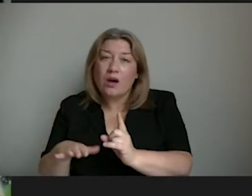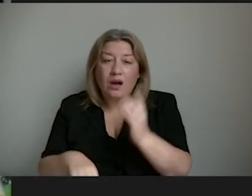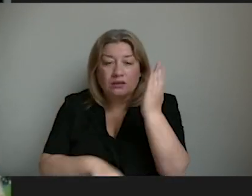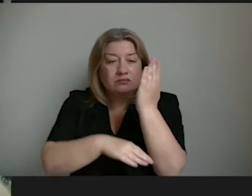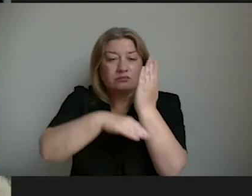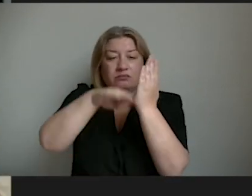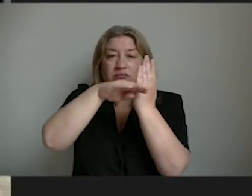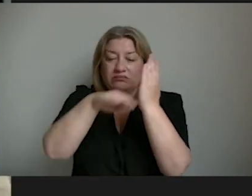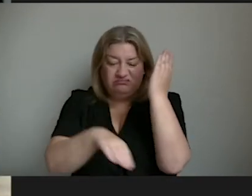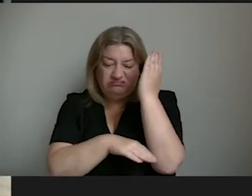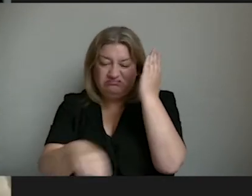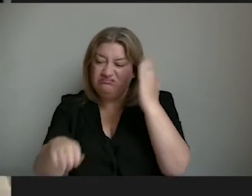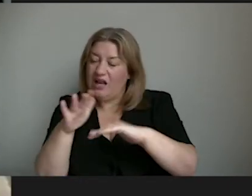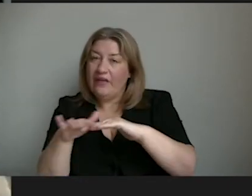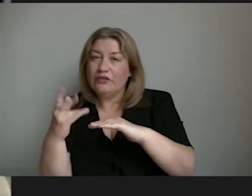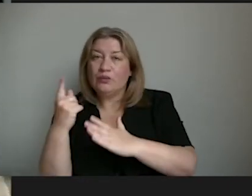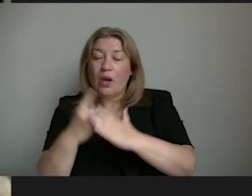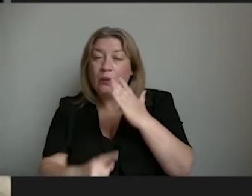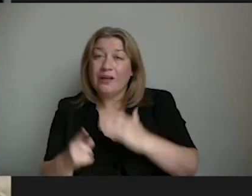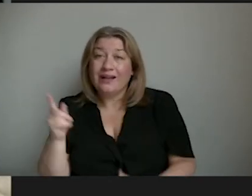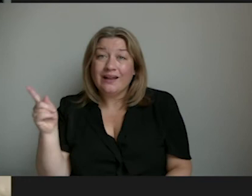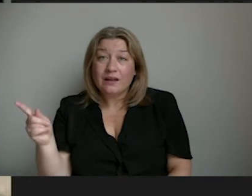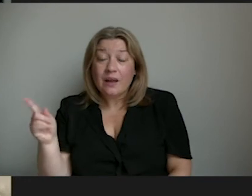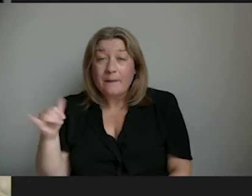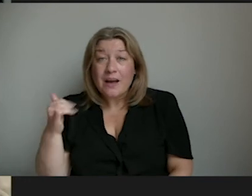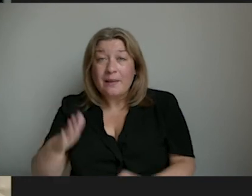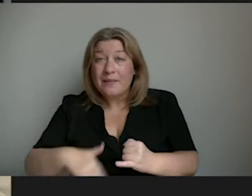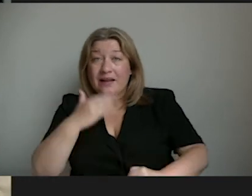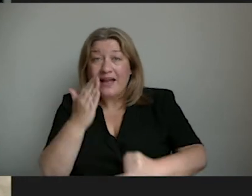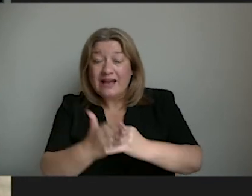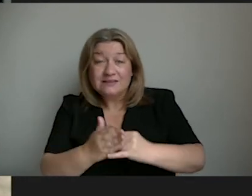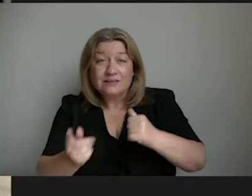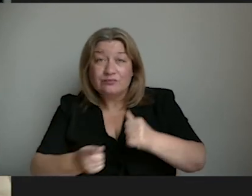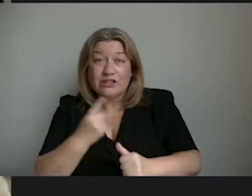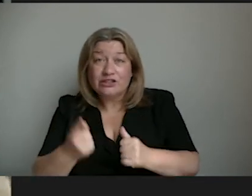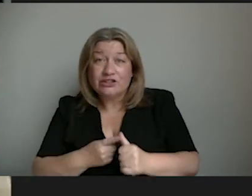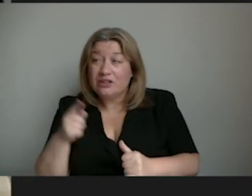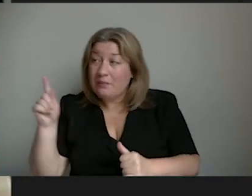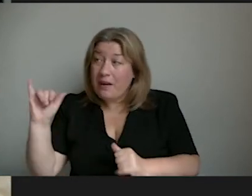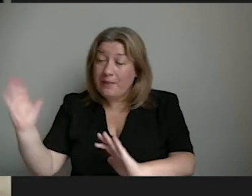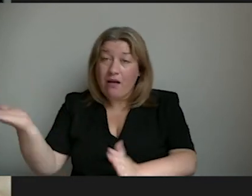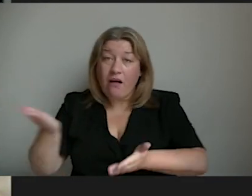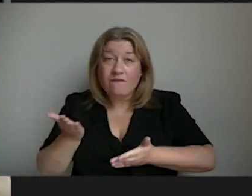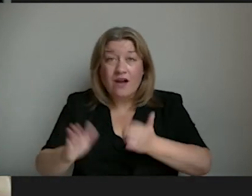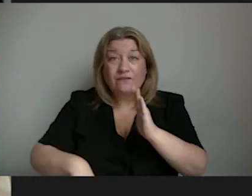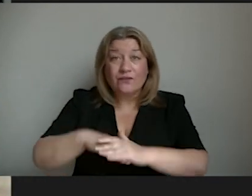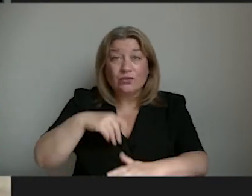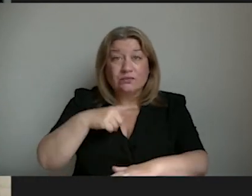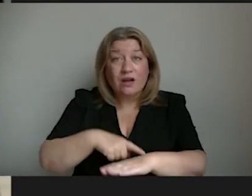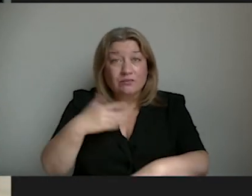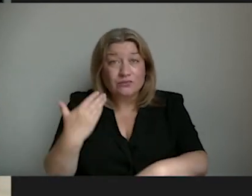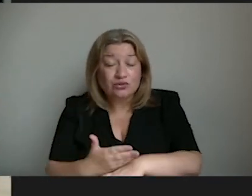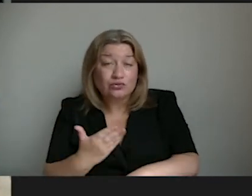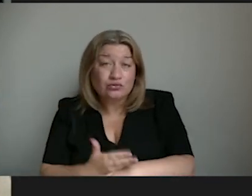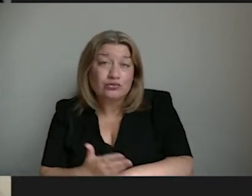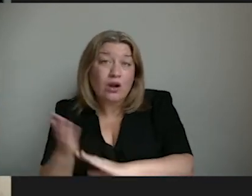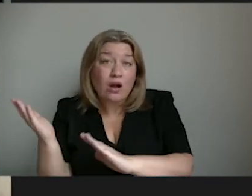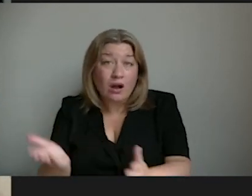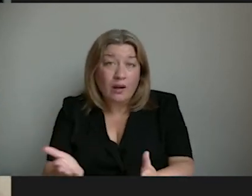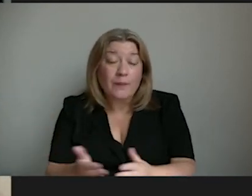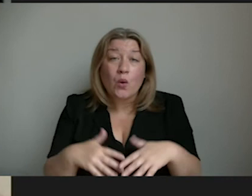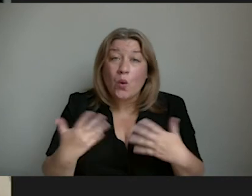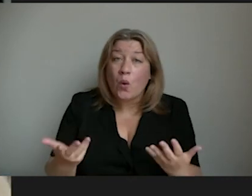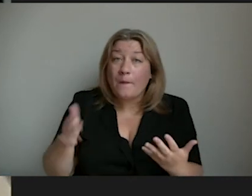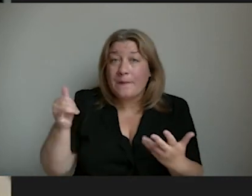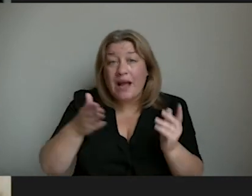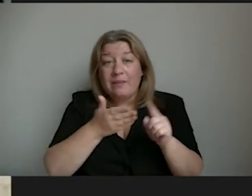progress you and they actually just wanted you to complete your level 2, then it may be that at the end of your apprenticeship they might offer you a full-time job,